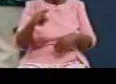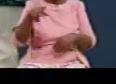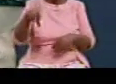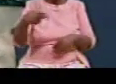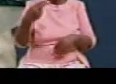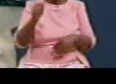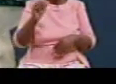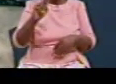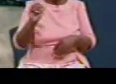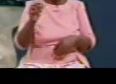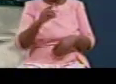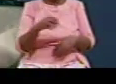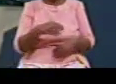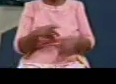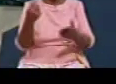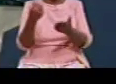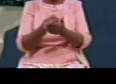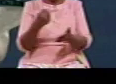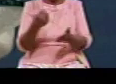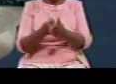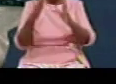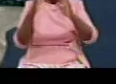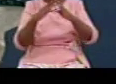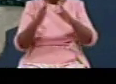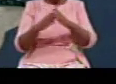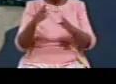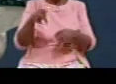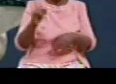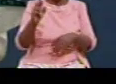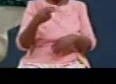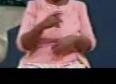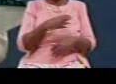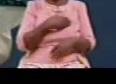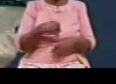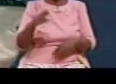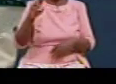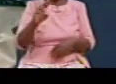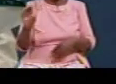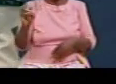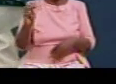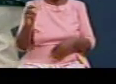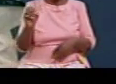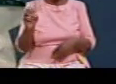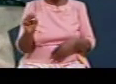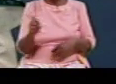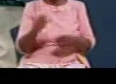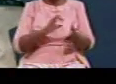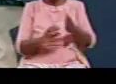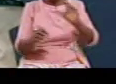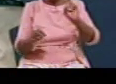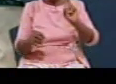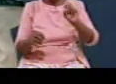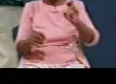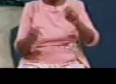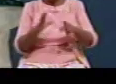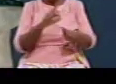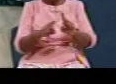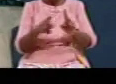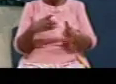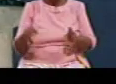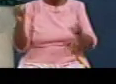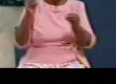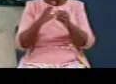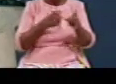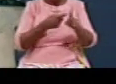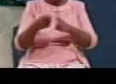Python and Ramses. Look at verse 12. It says in verse 12, but the more they afflicted them,